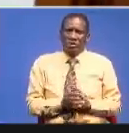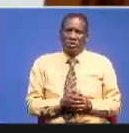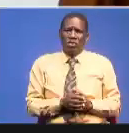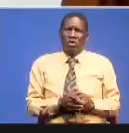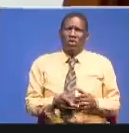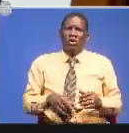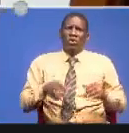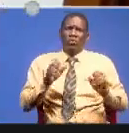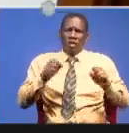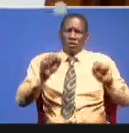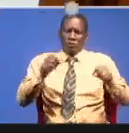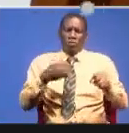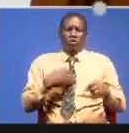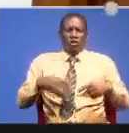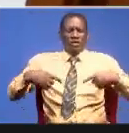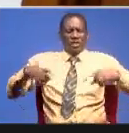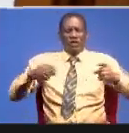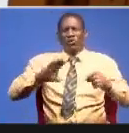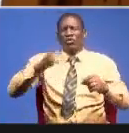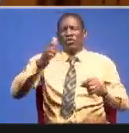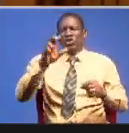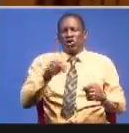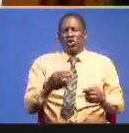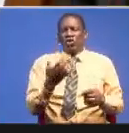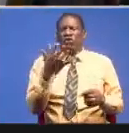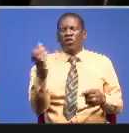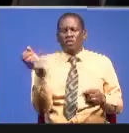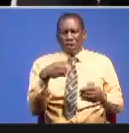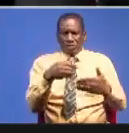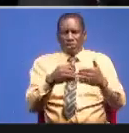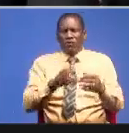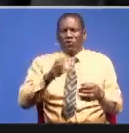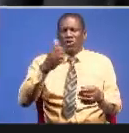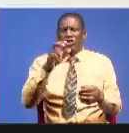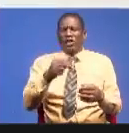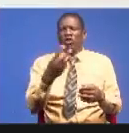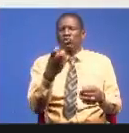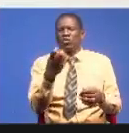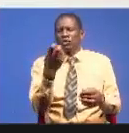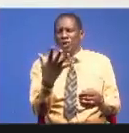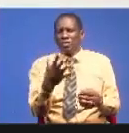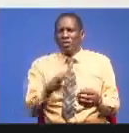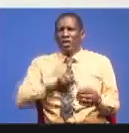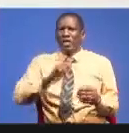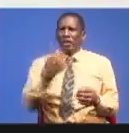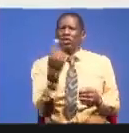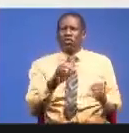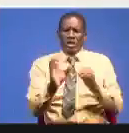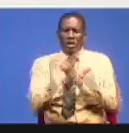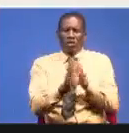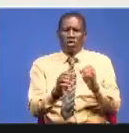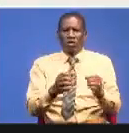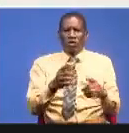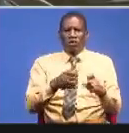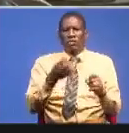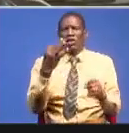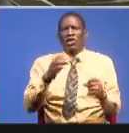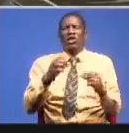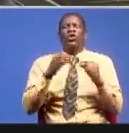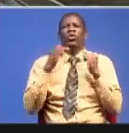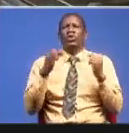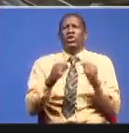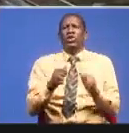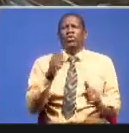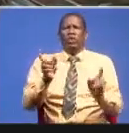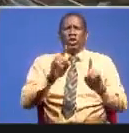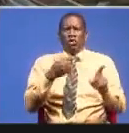we're going to have a successful CHAN. With less than 5 months to CHAN 2025, Kenya is the only country of the three co-hosts that does